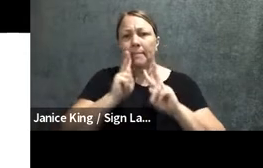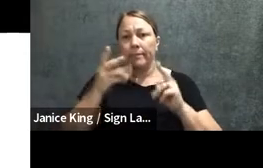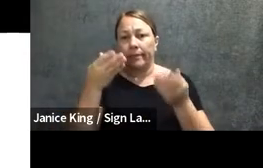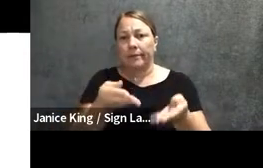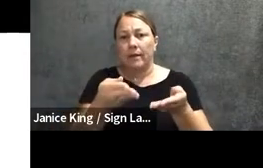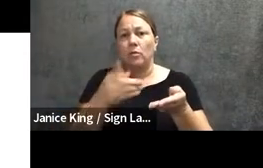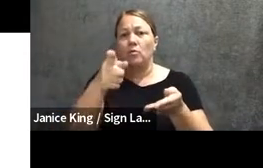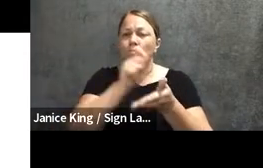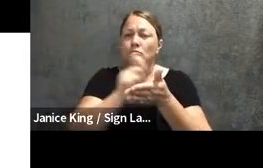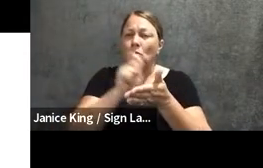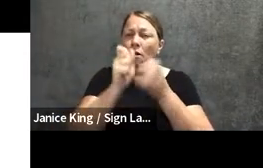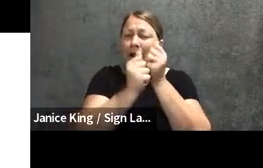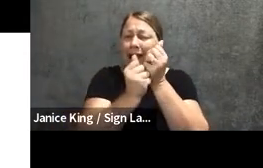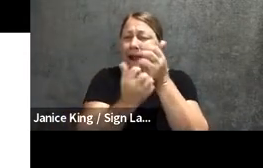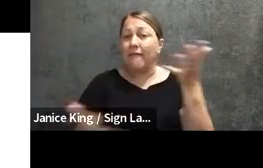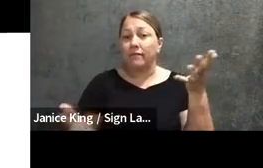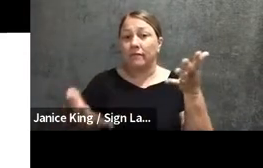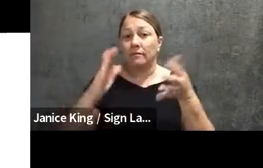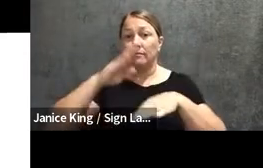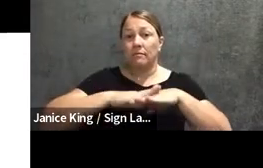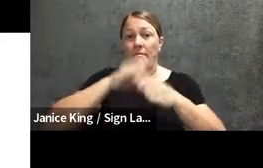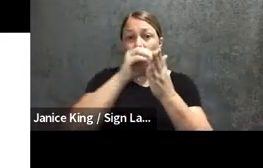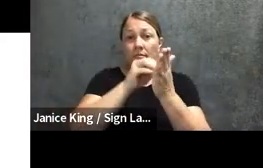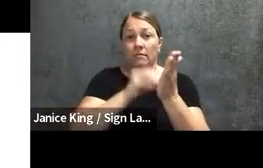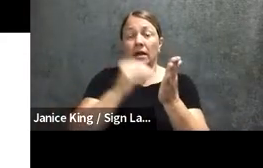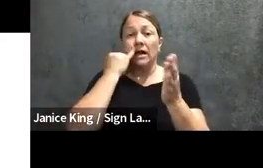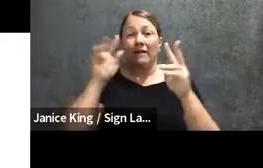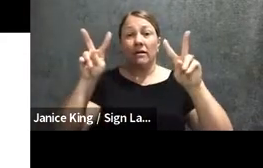happened. If quotes are necessary, put in quotes.